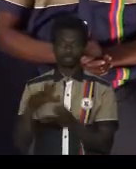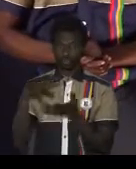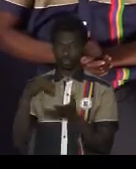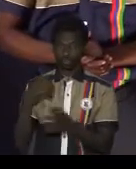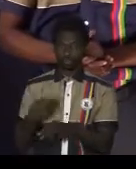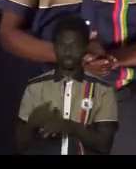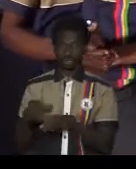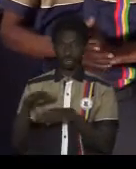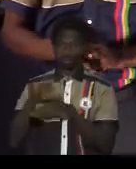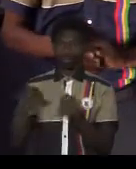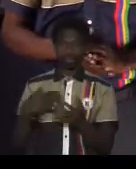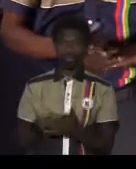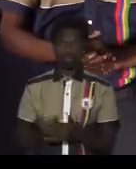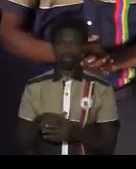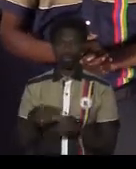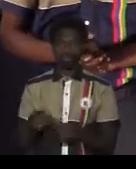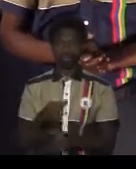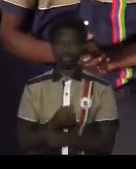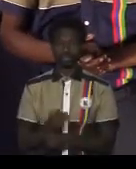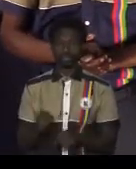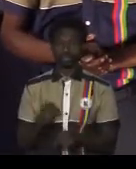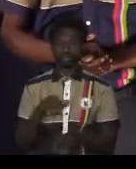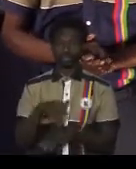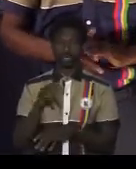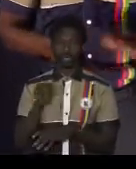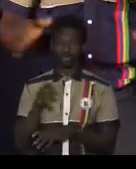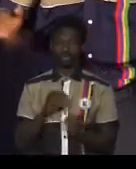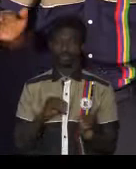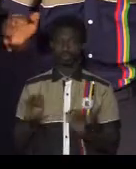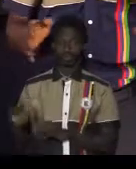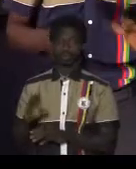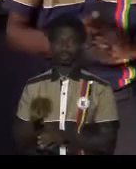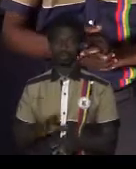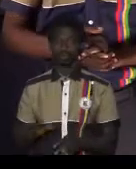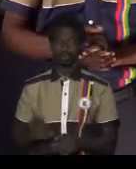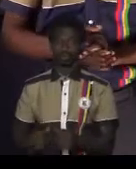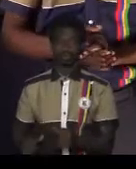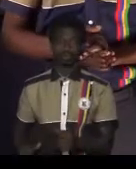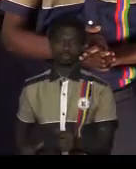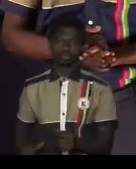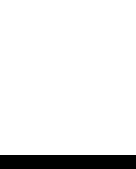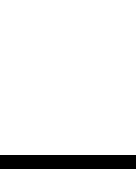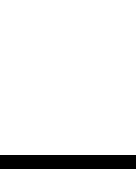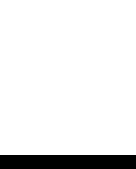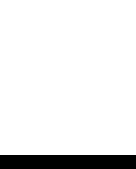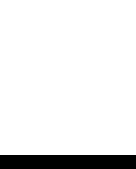but above all, Stay safe. because at LASUBEB, We leave no child behind.